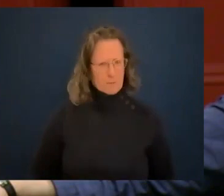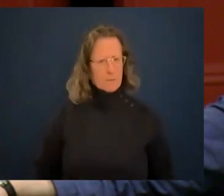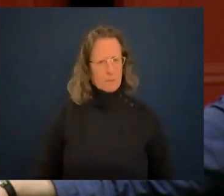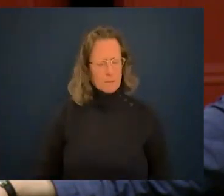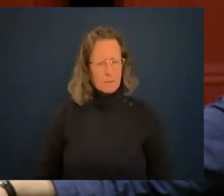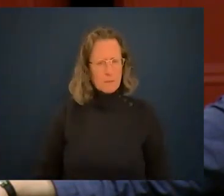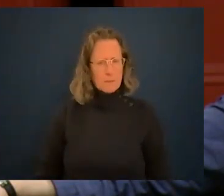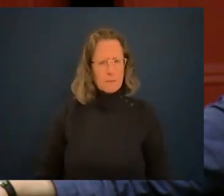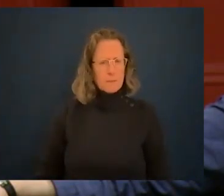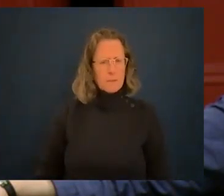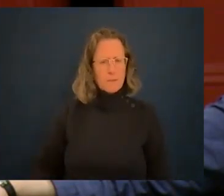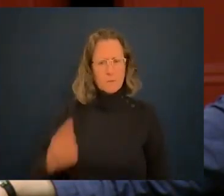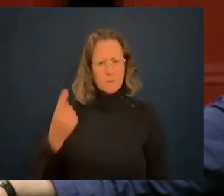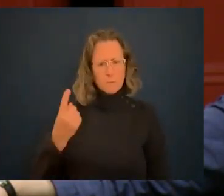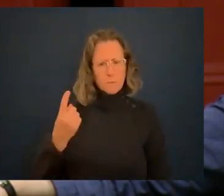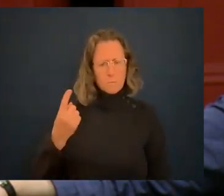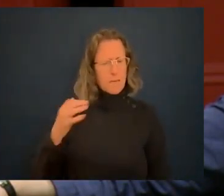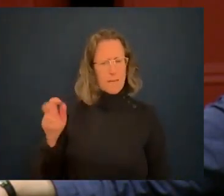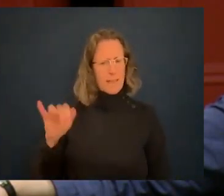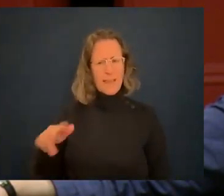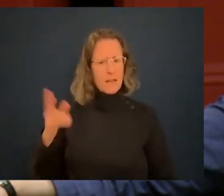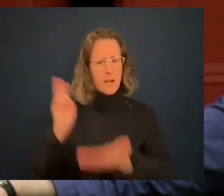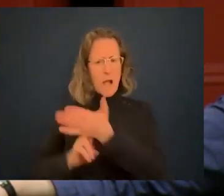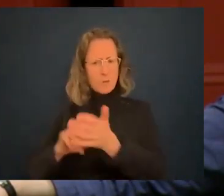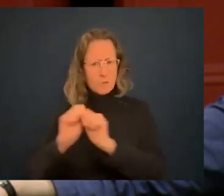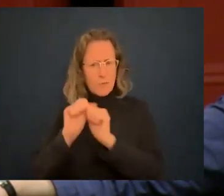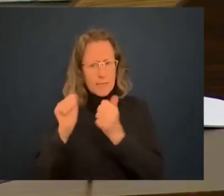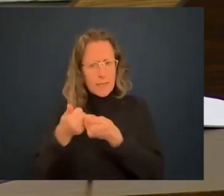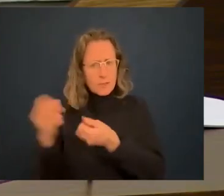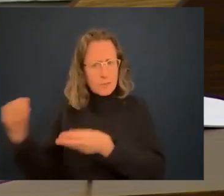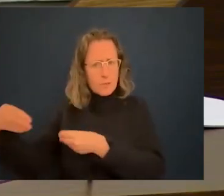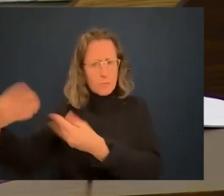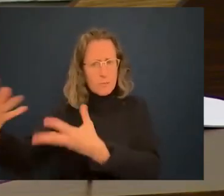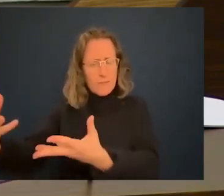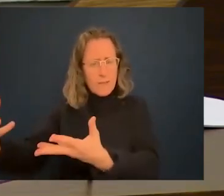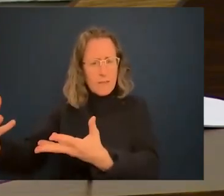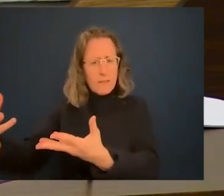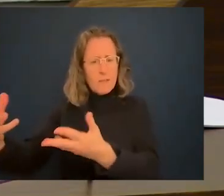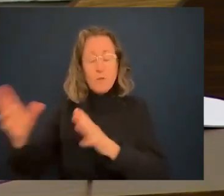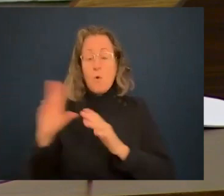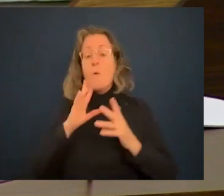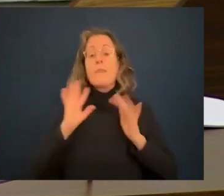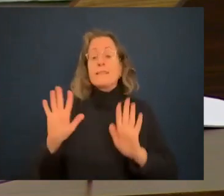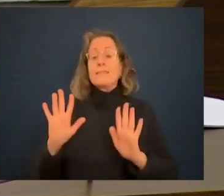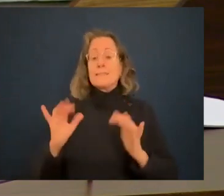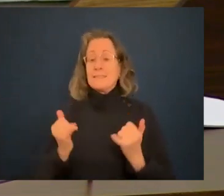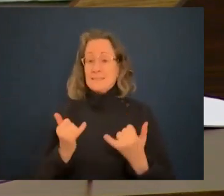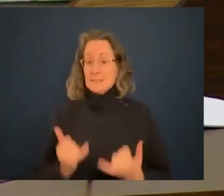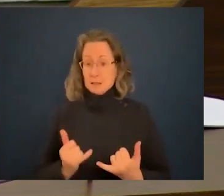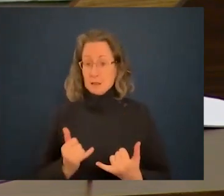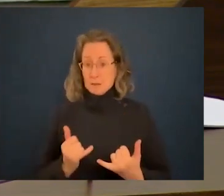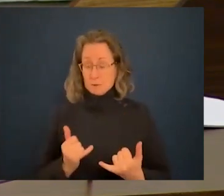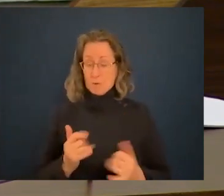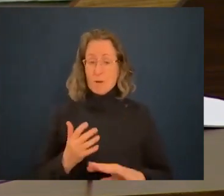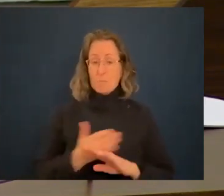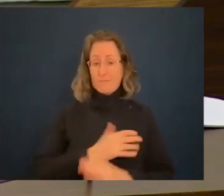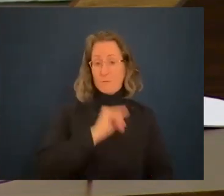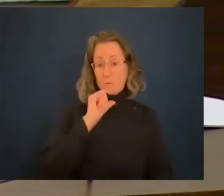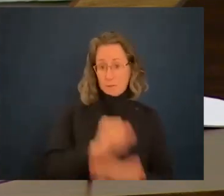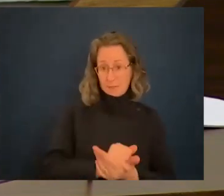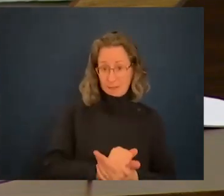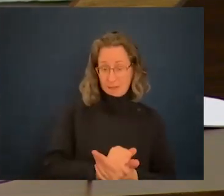EMT from one of the contract agencies at this point this was Prior that's now prior to that it